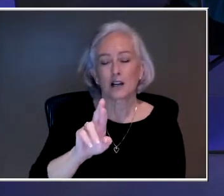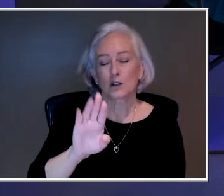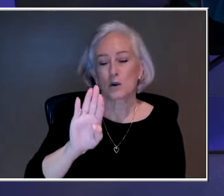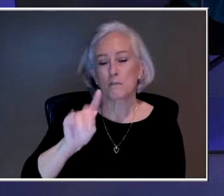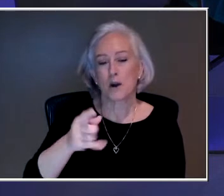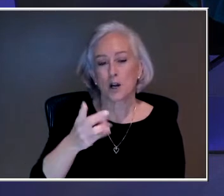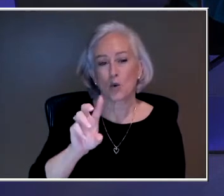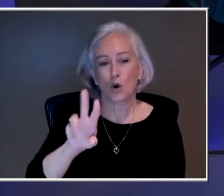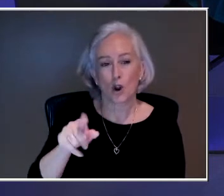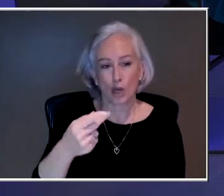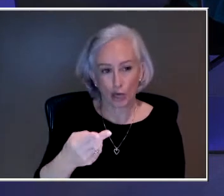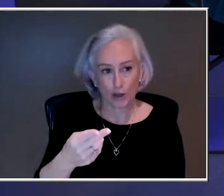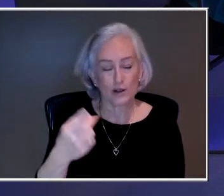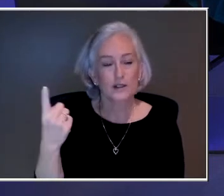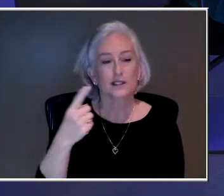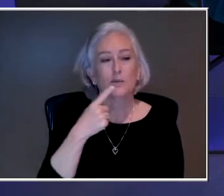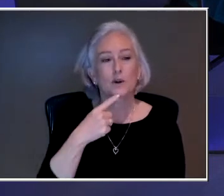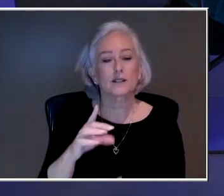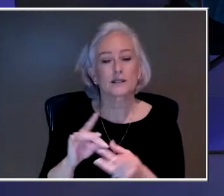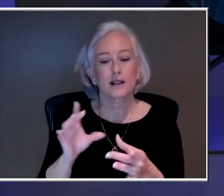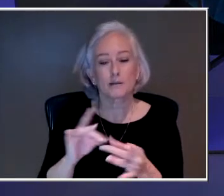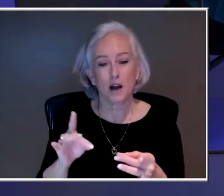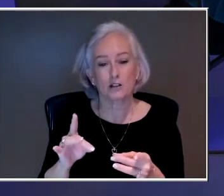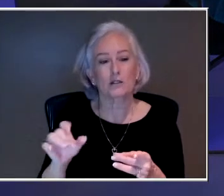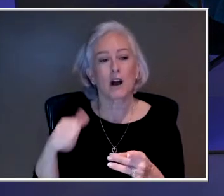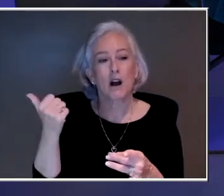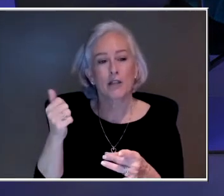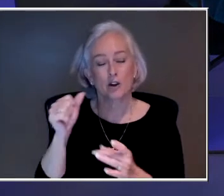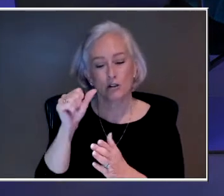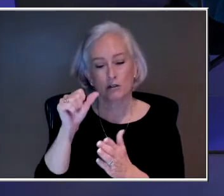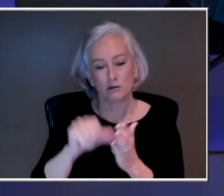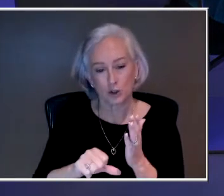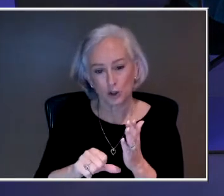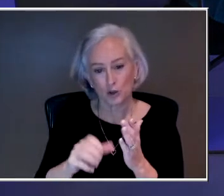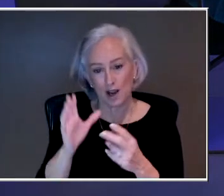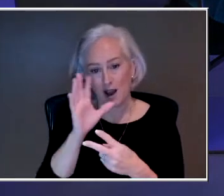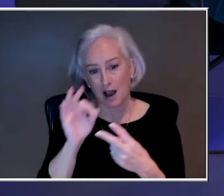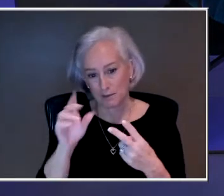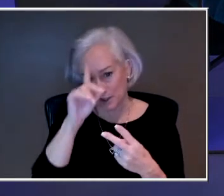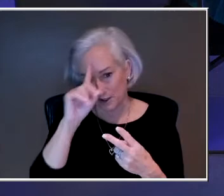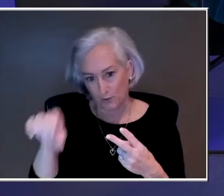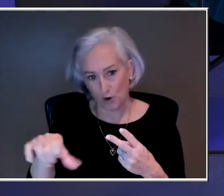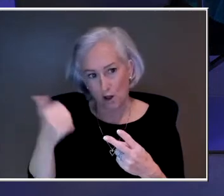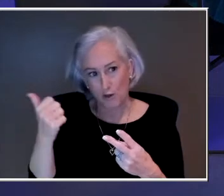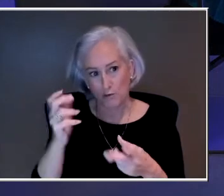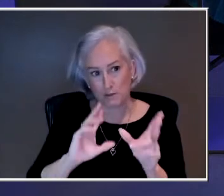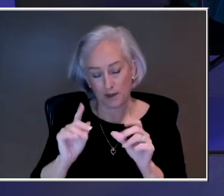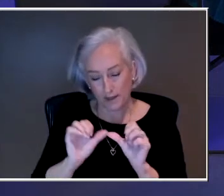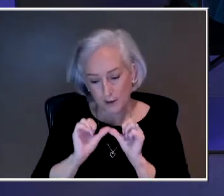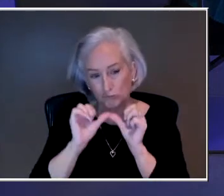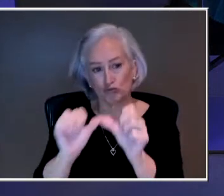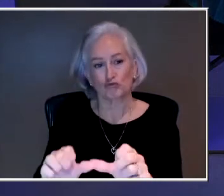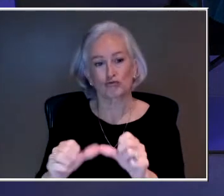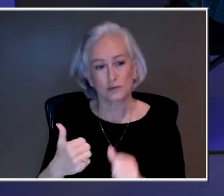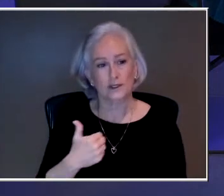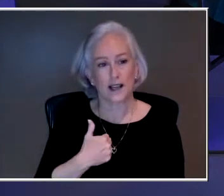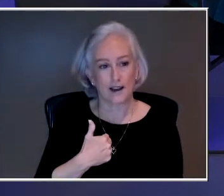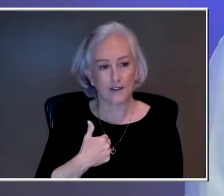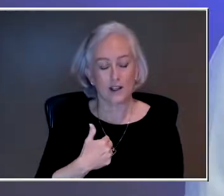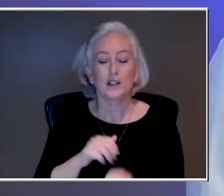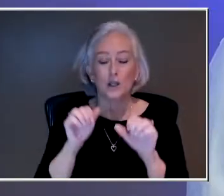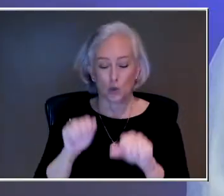options for someone who has chronic or severe lymphedema. What are those other options? So we can do things for patients that have